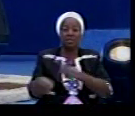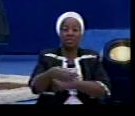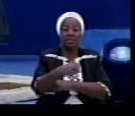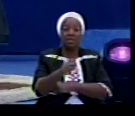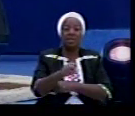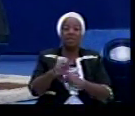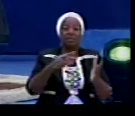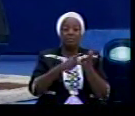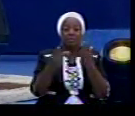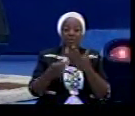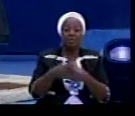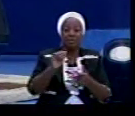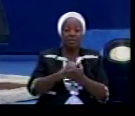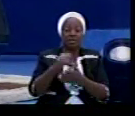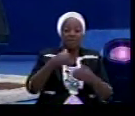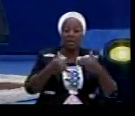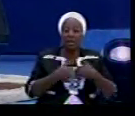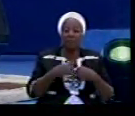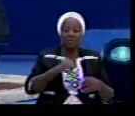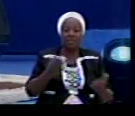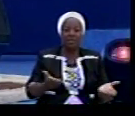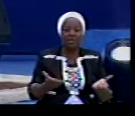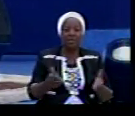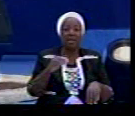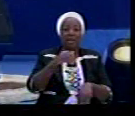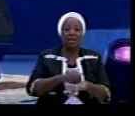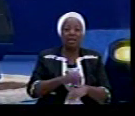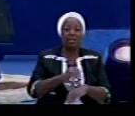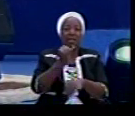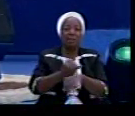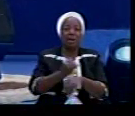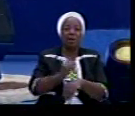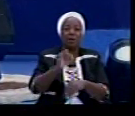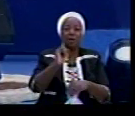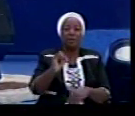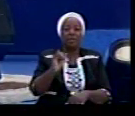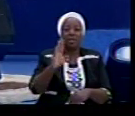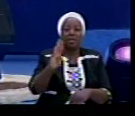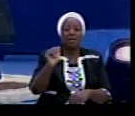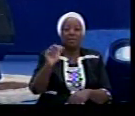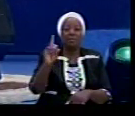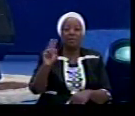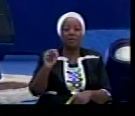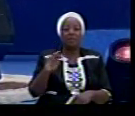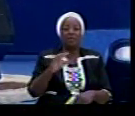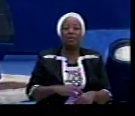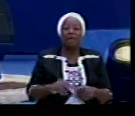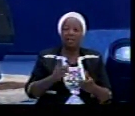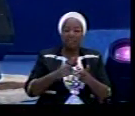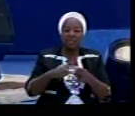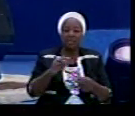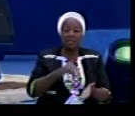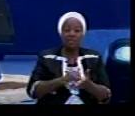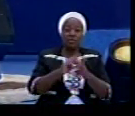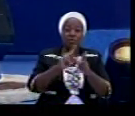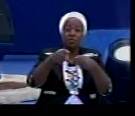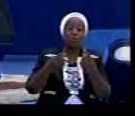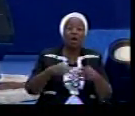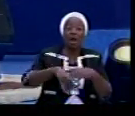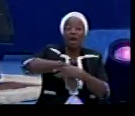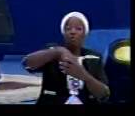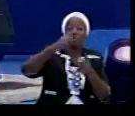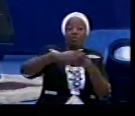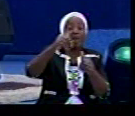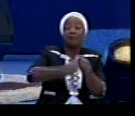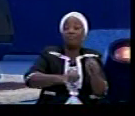crusade that we're having here at Ibadan, at the Alpha location. And it goes to all parts